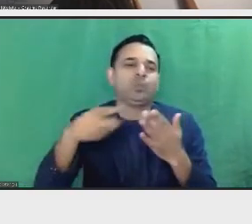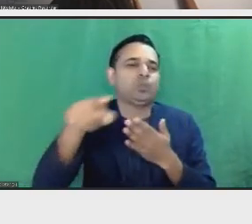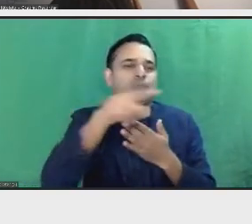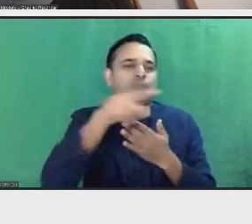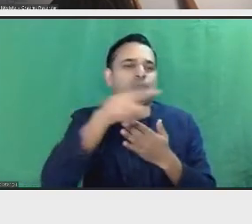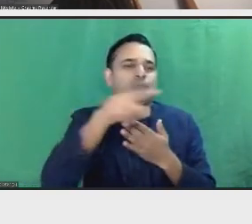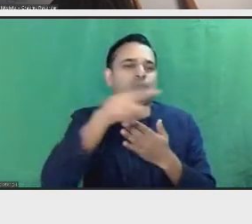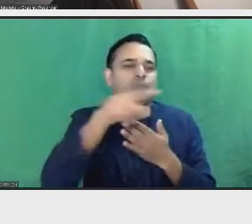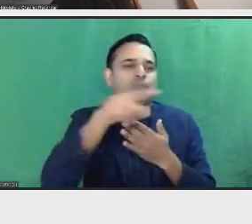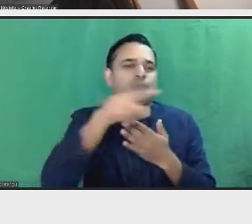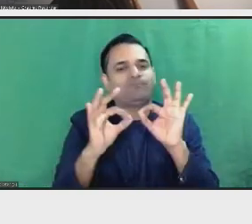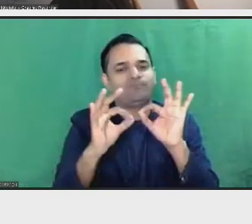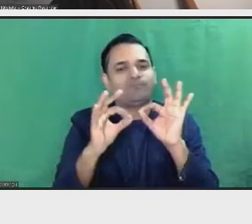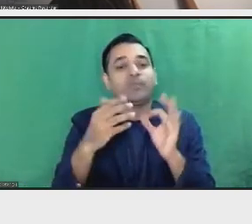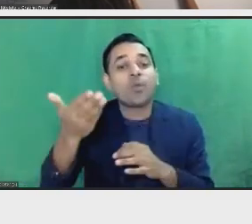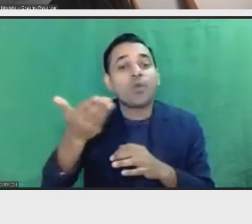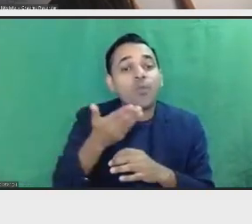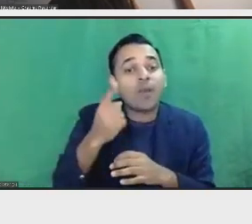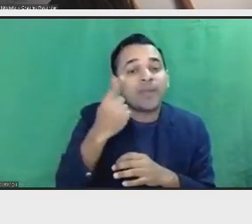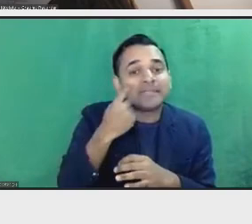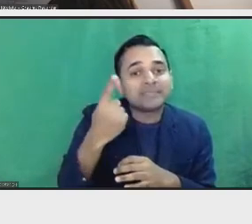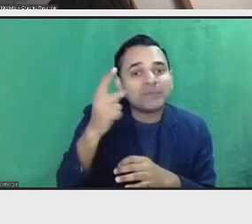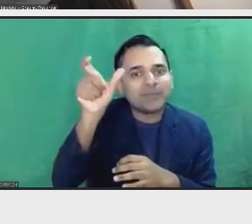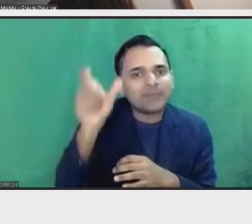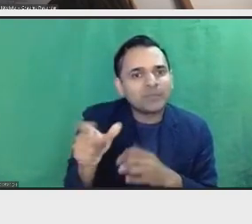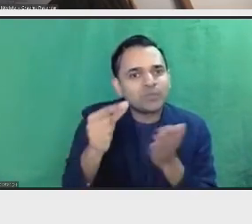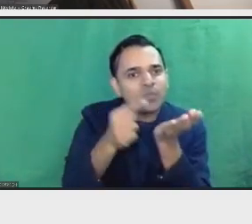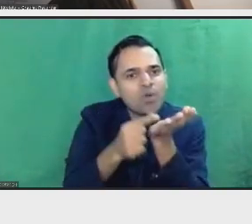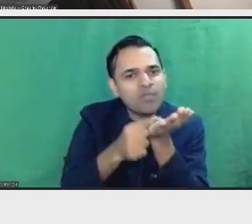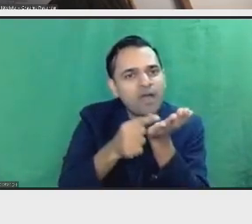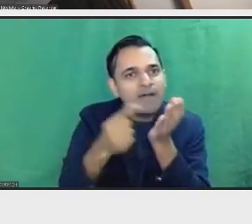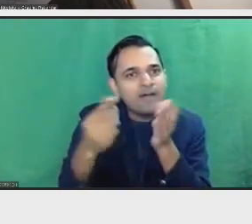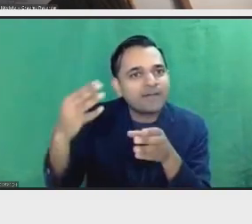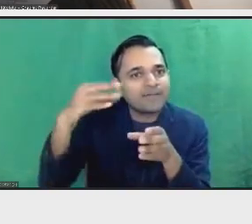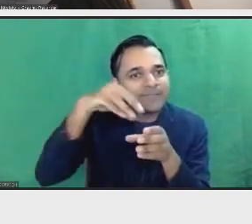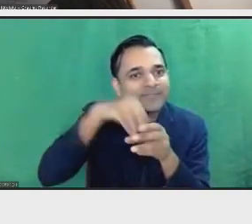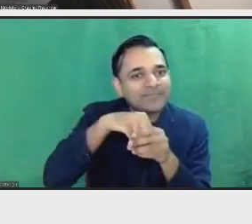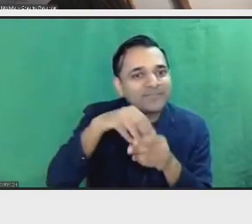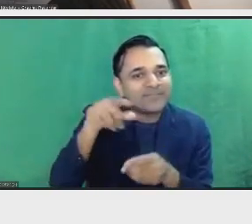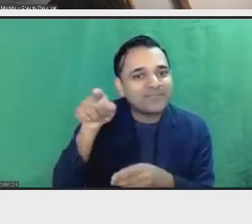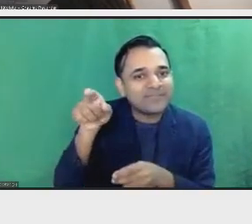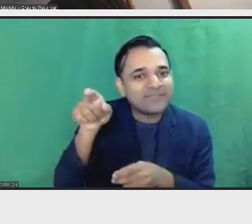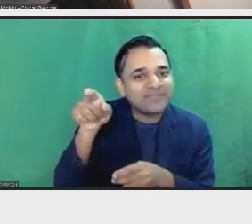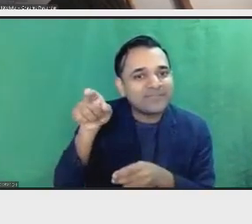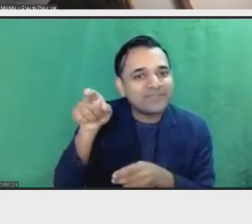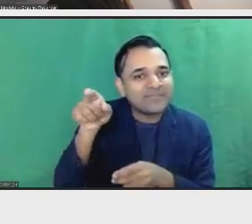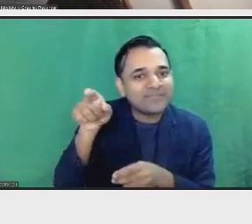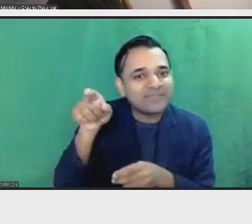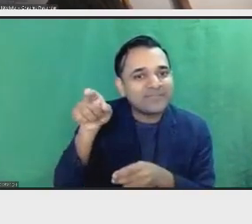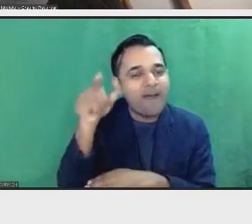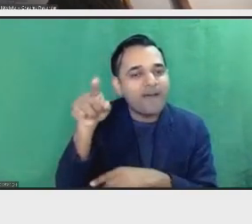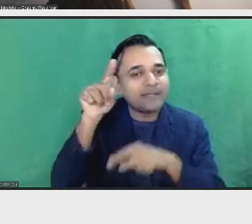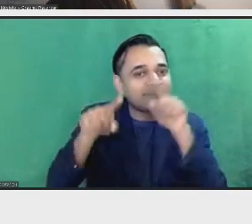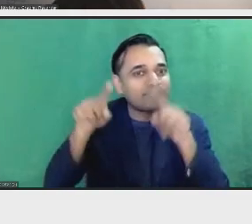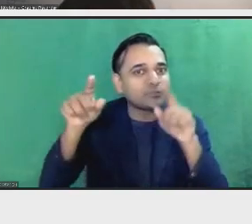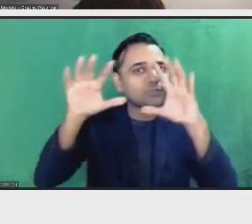in. I've seen Colombia and different countries across the globe. Thank you very much. This has been one of the most enlightening conversations that I've